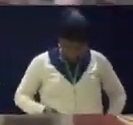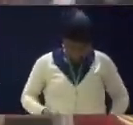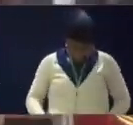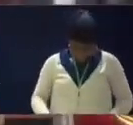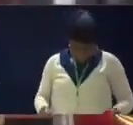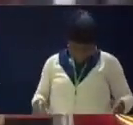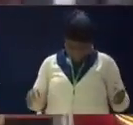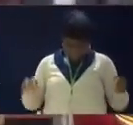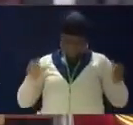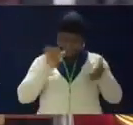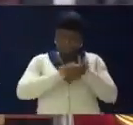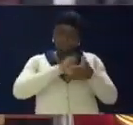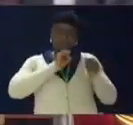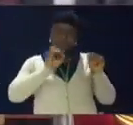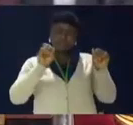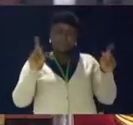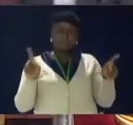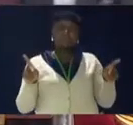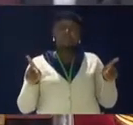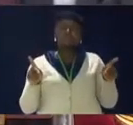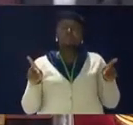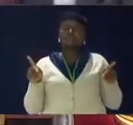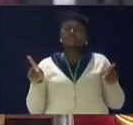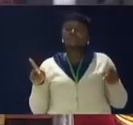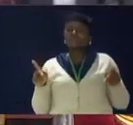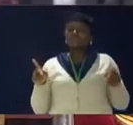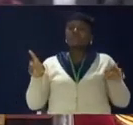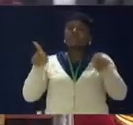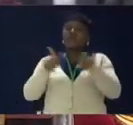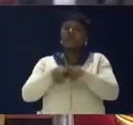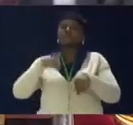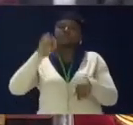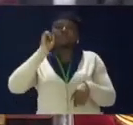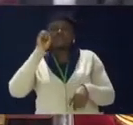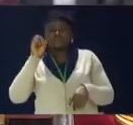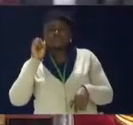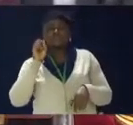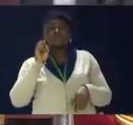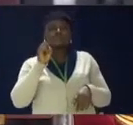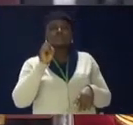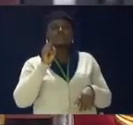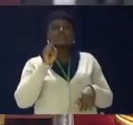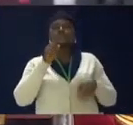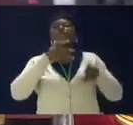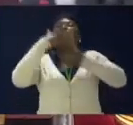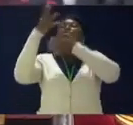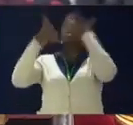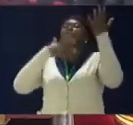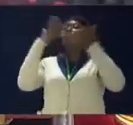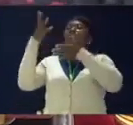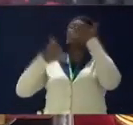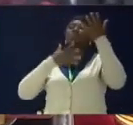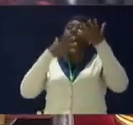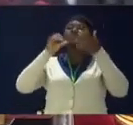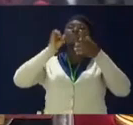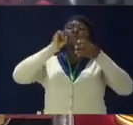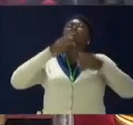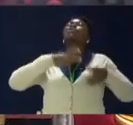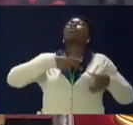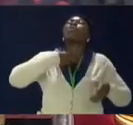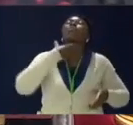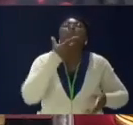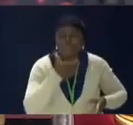That's all right. And as she shouted, she vomited a